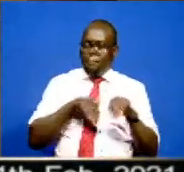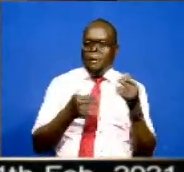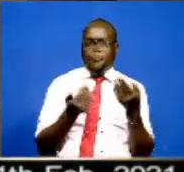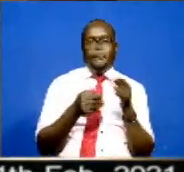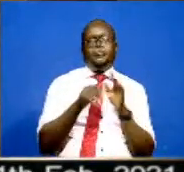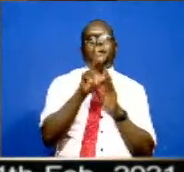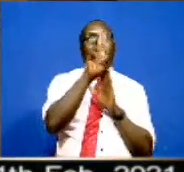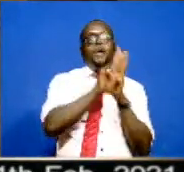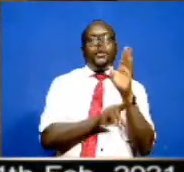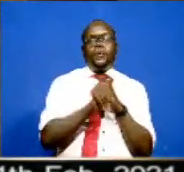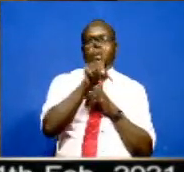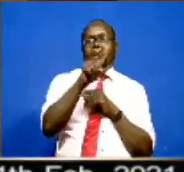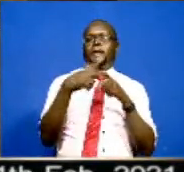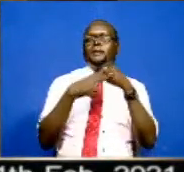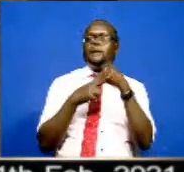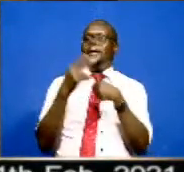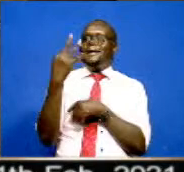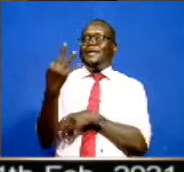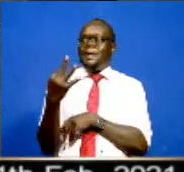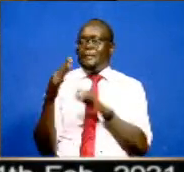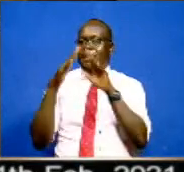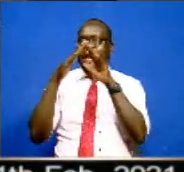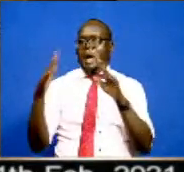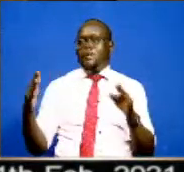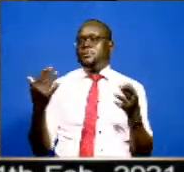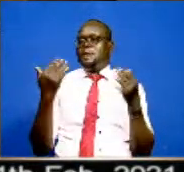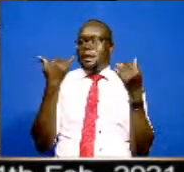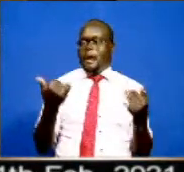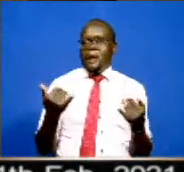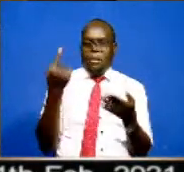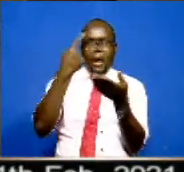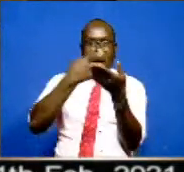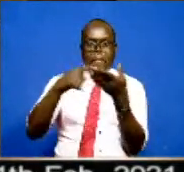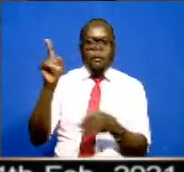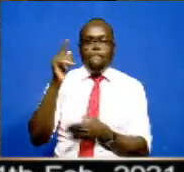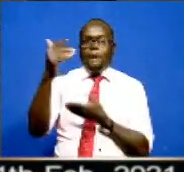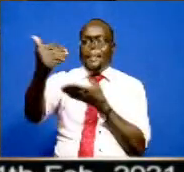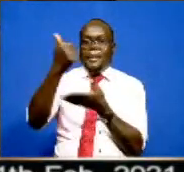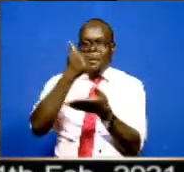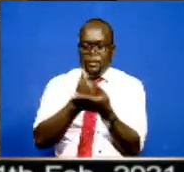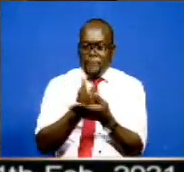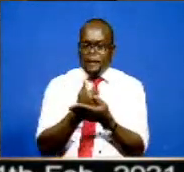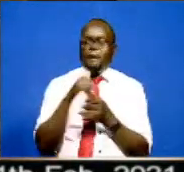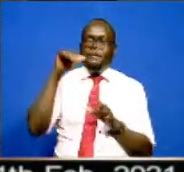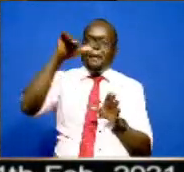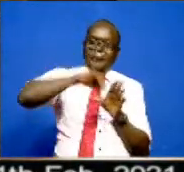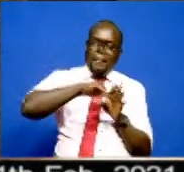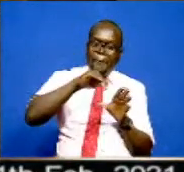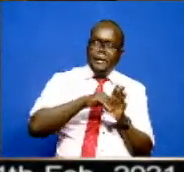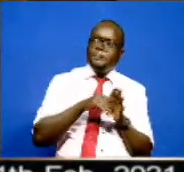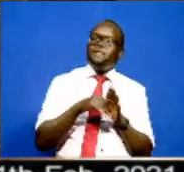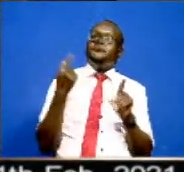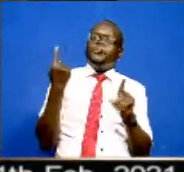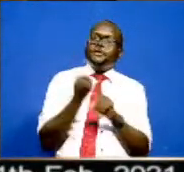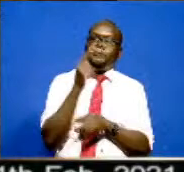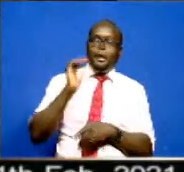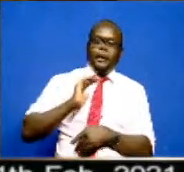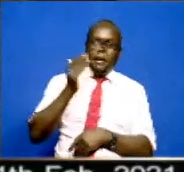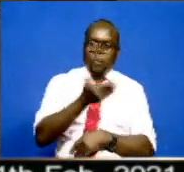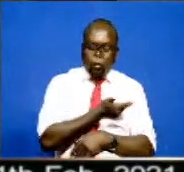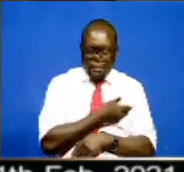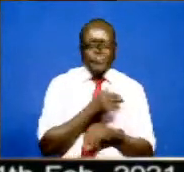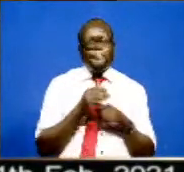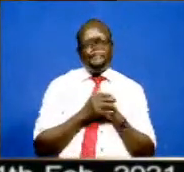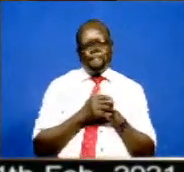of Standing Order 173, the House now approves the appointment of the following members to the respective committees as specified